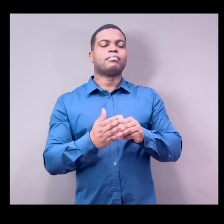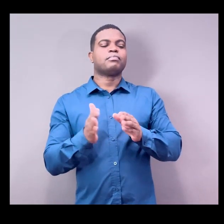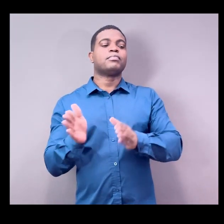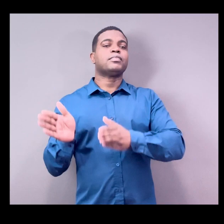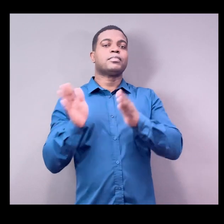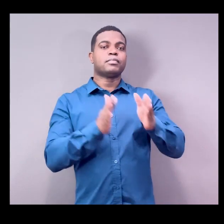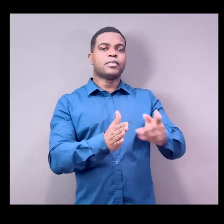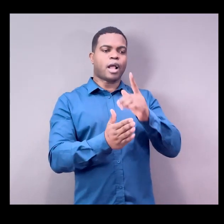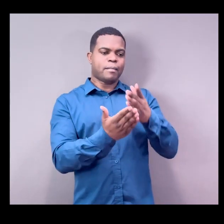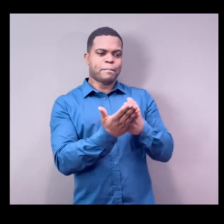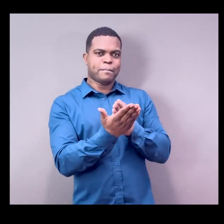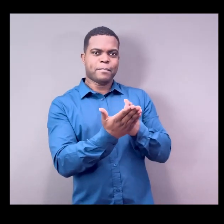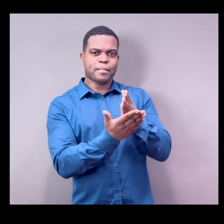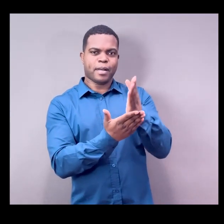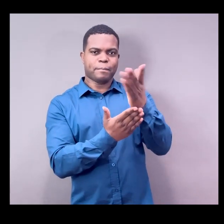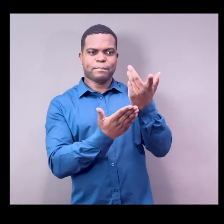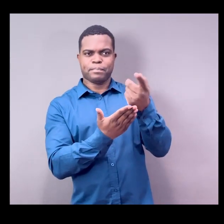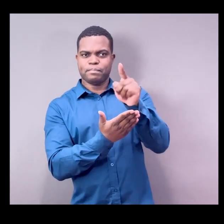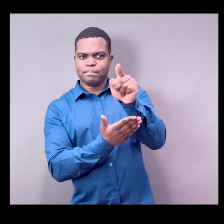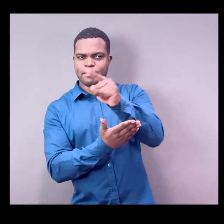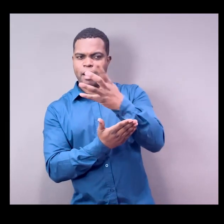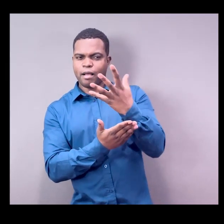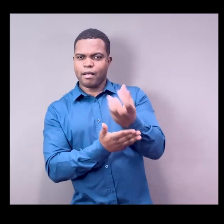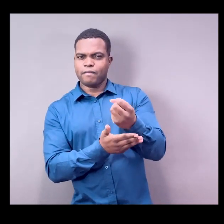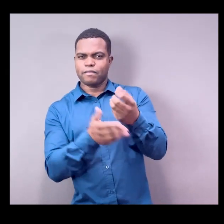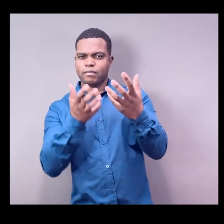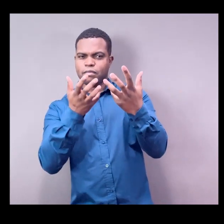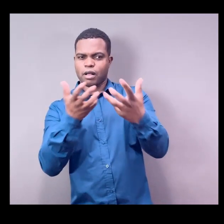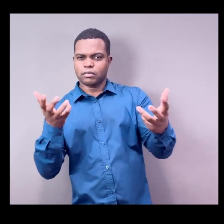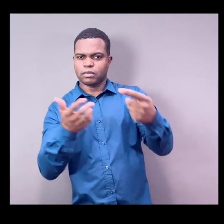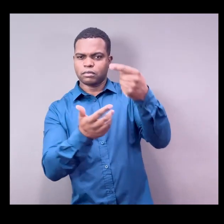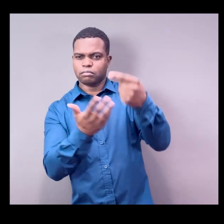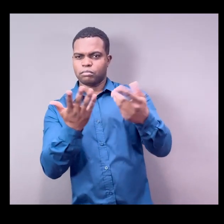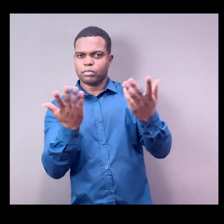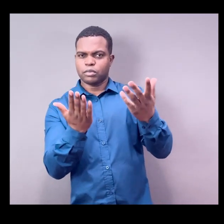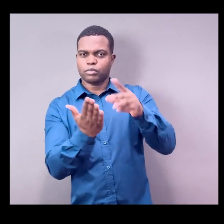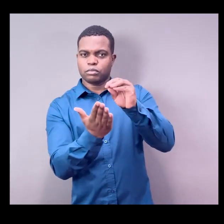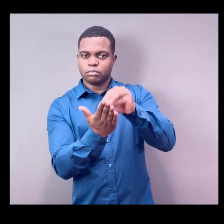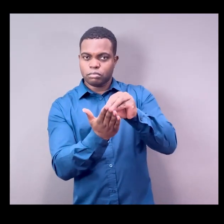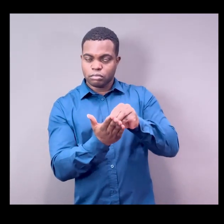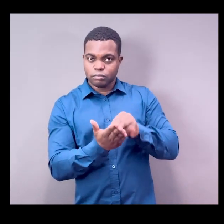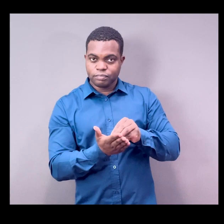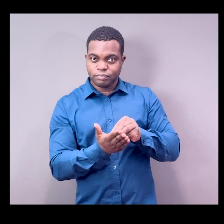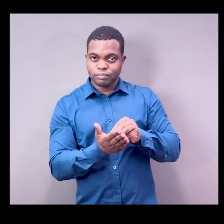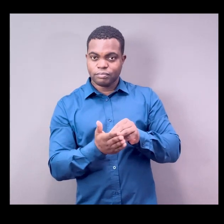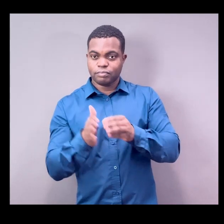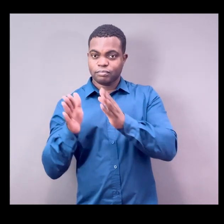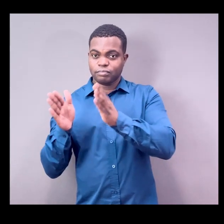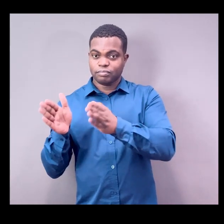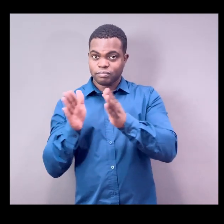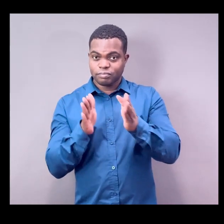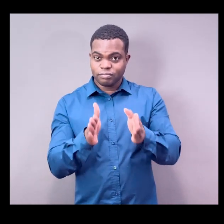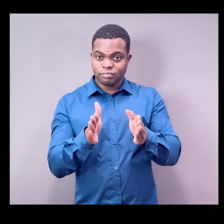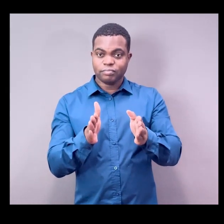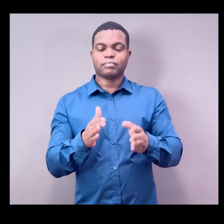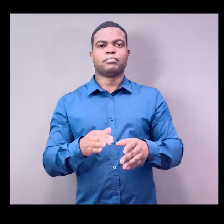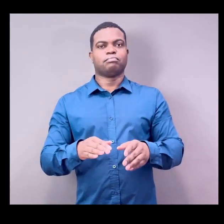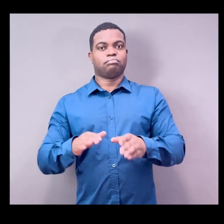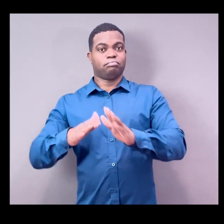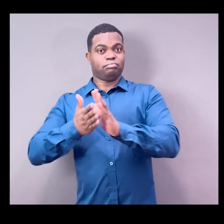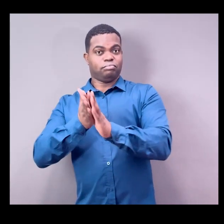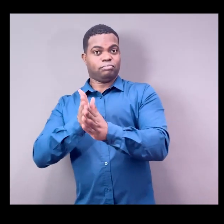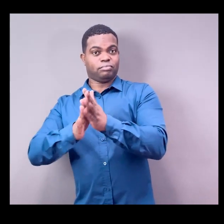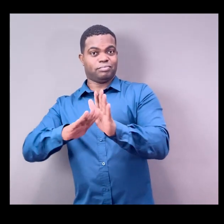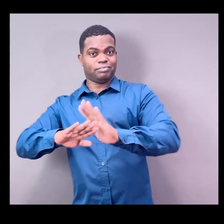and also you have mapped the assets that are present in that community. From